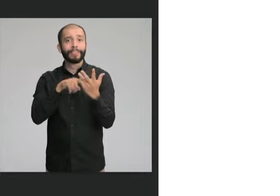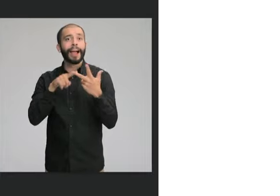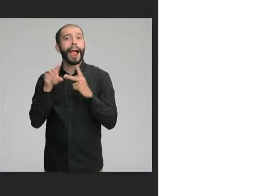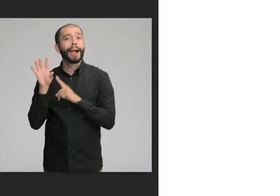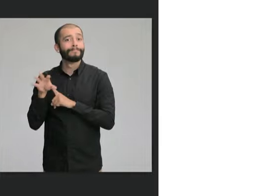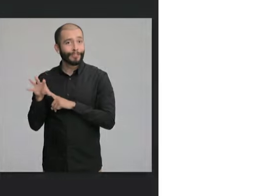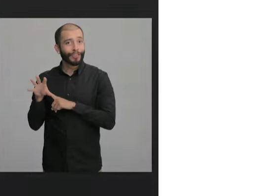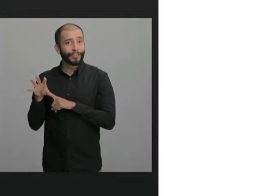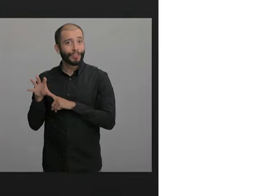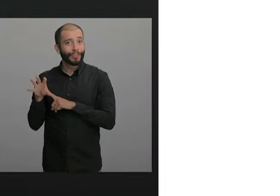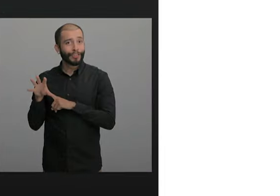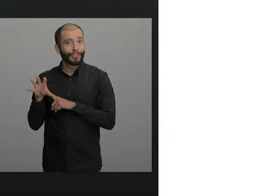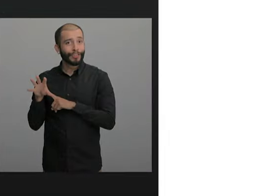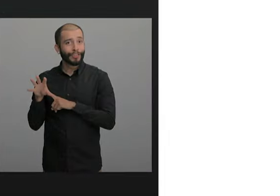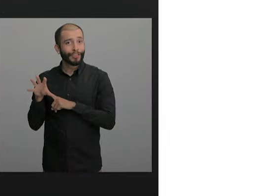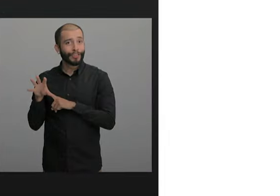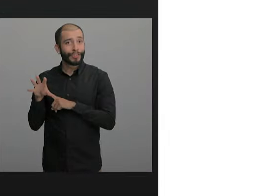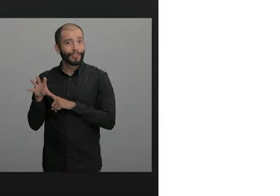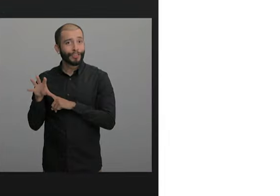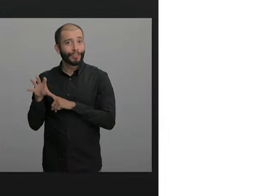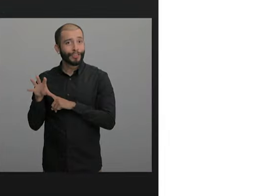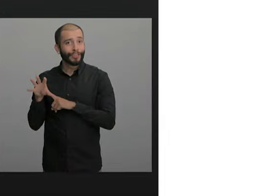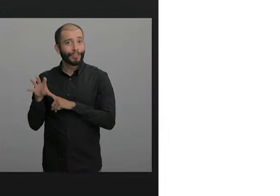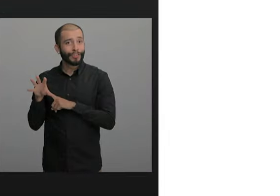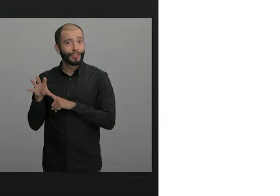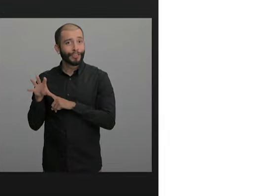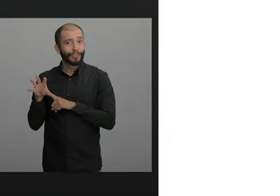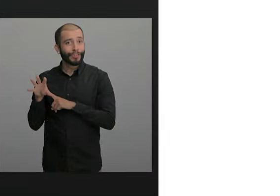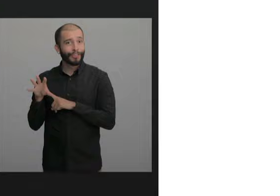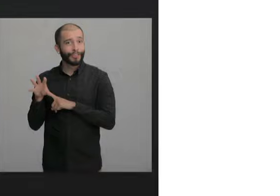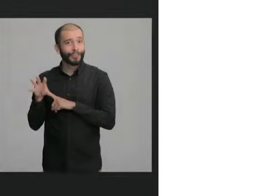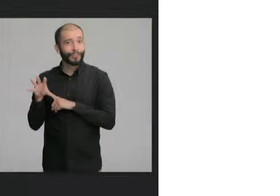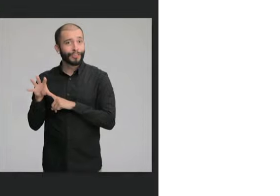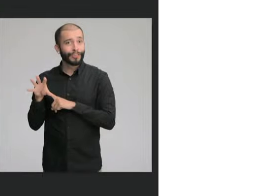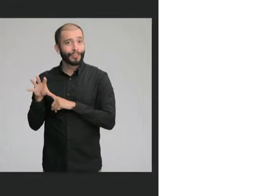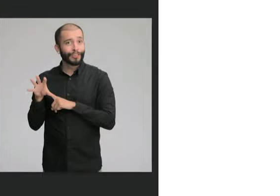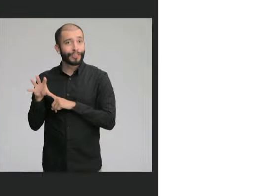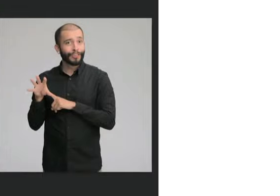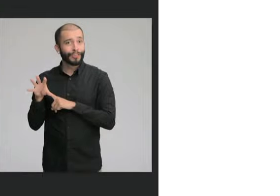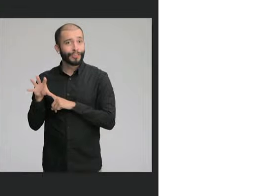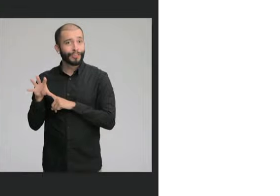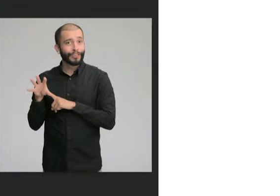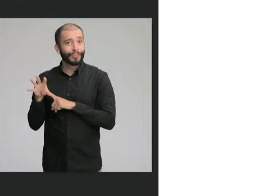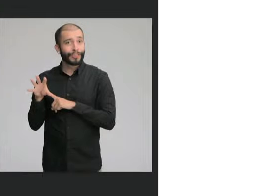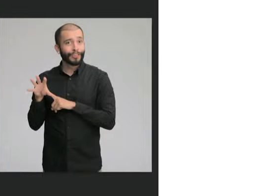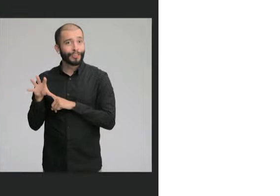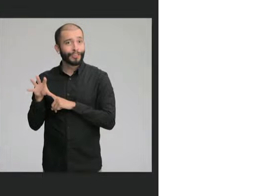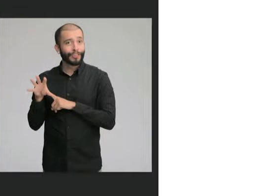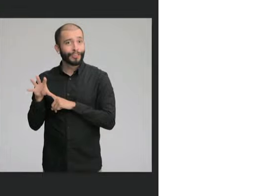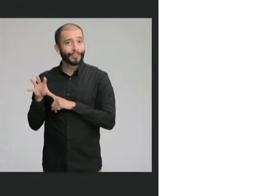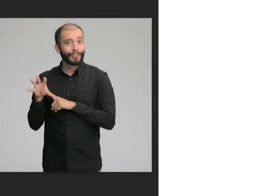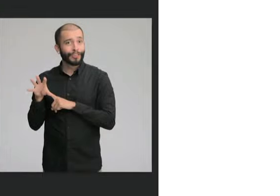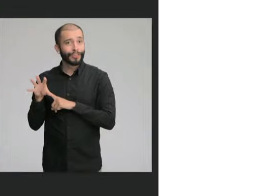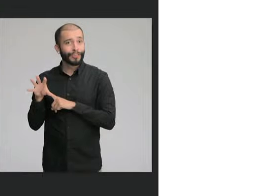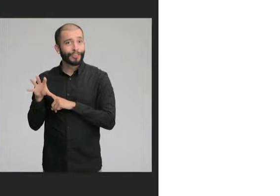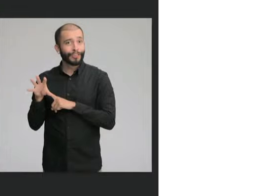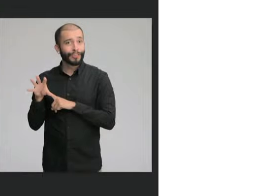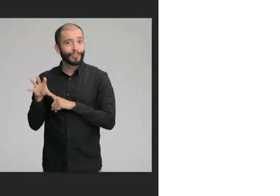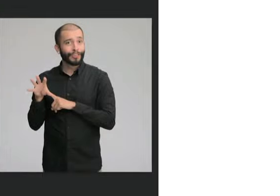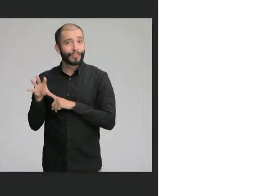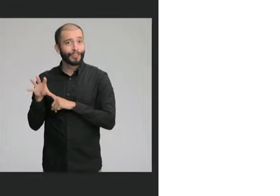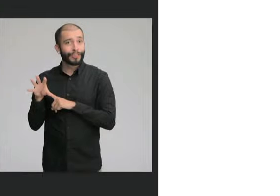camera. Delivering. Okay, so the 14 Pro has the A16 chip, whereas the other one is the A15, and I think it's just like a tweak